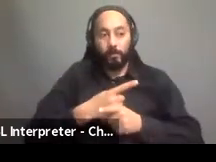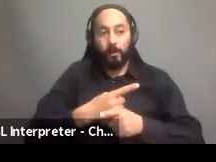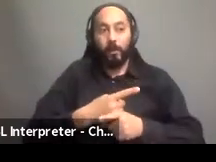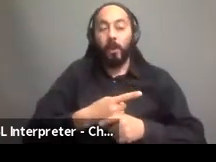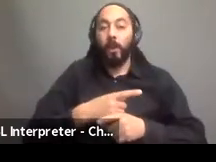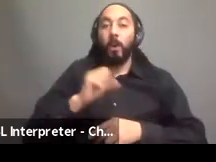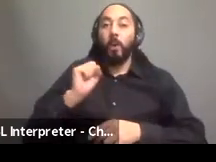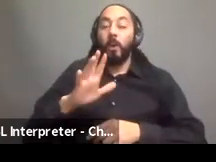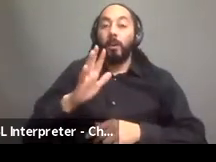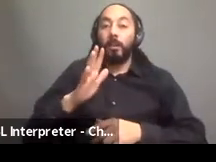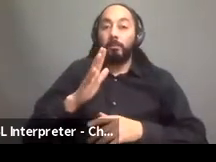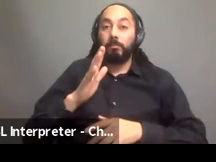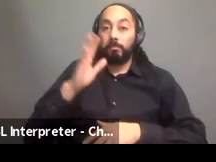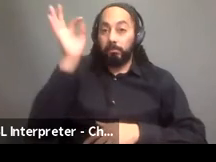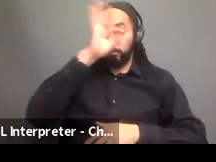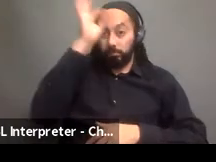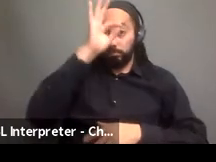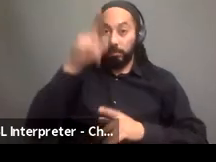the law.